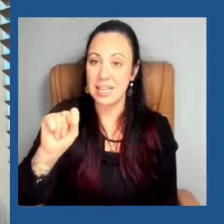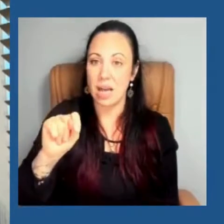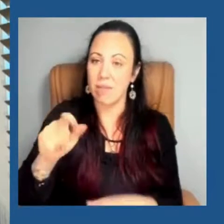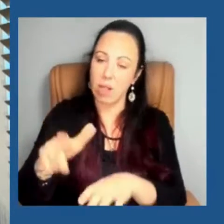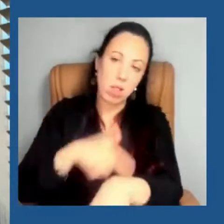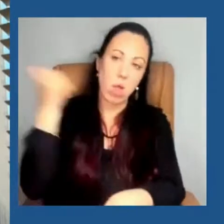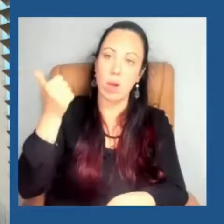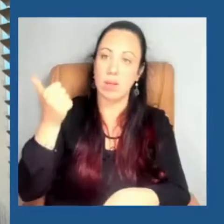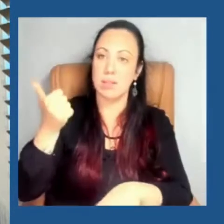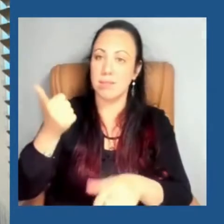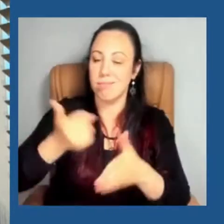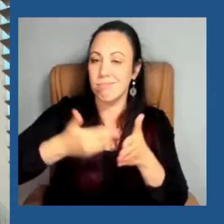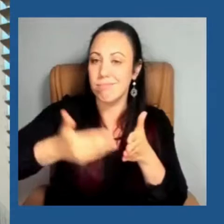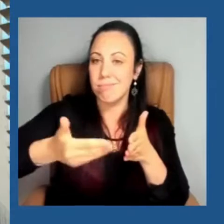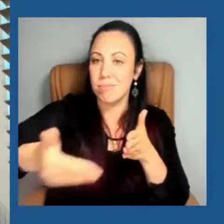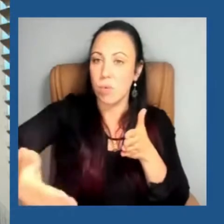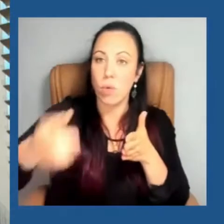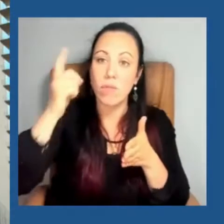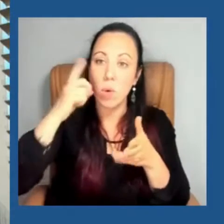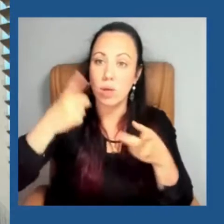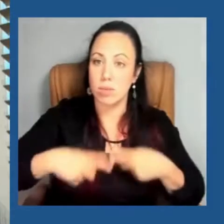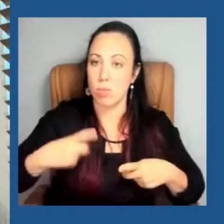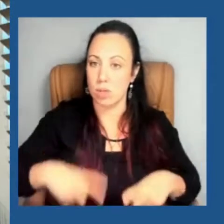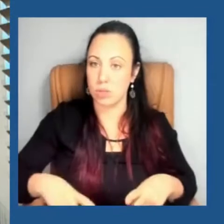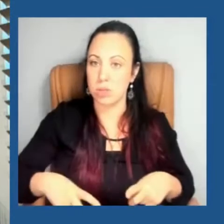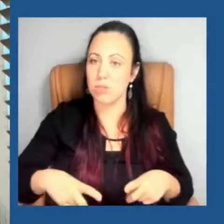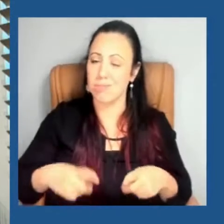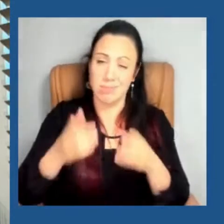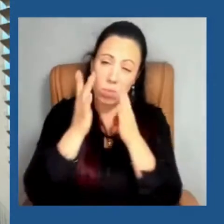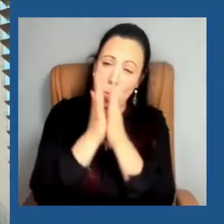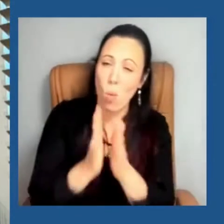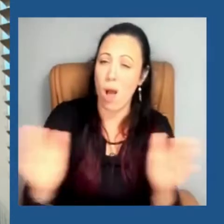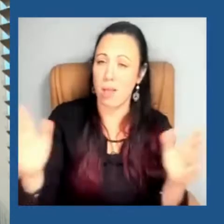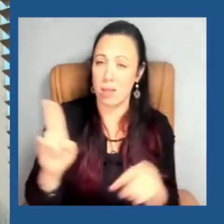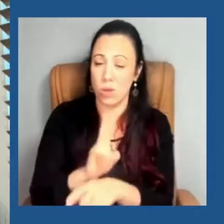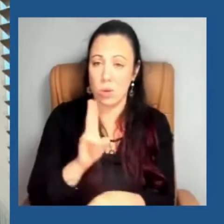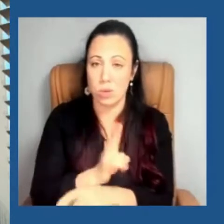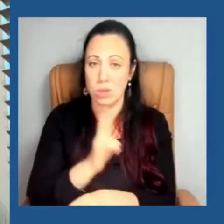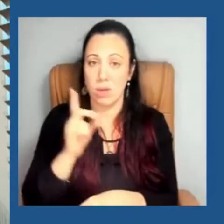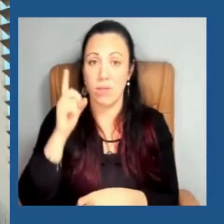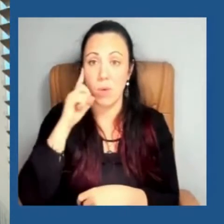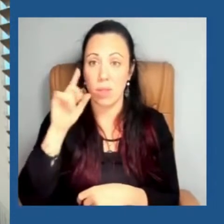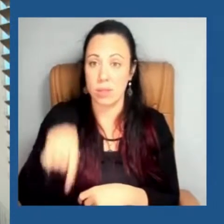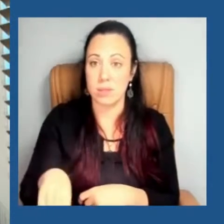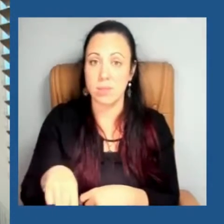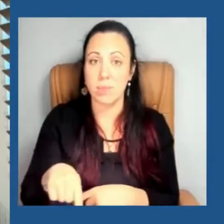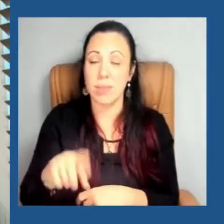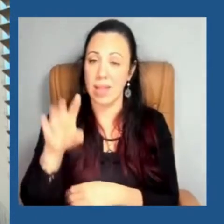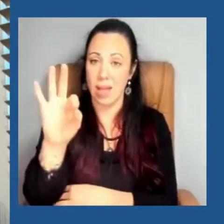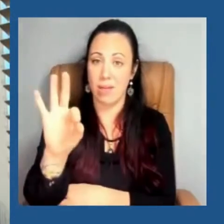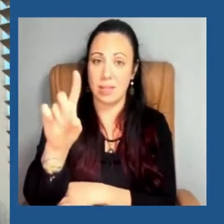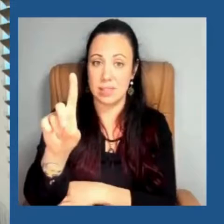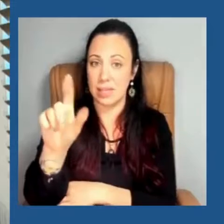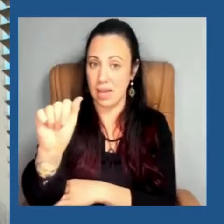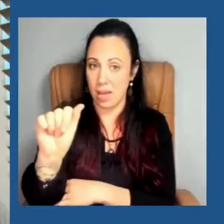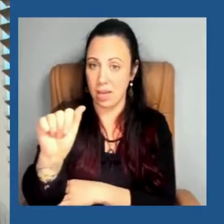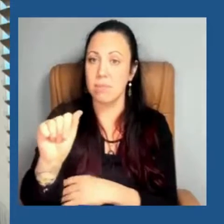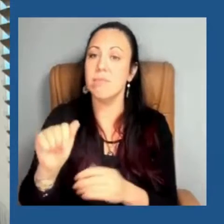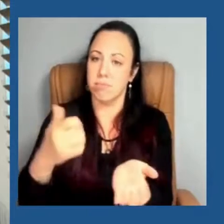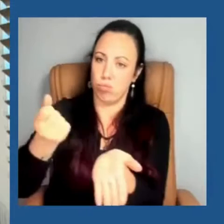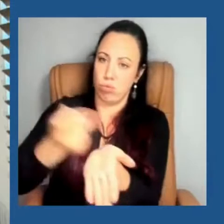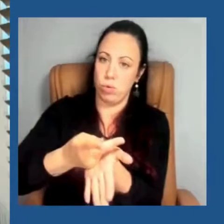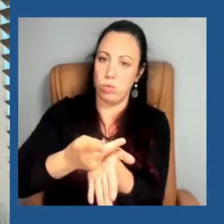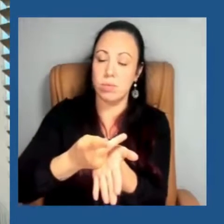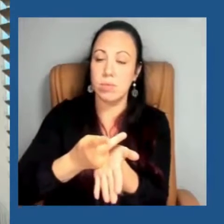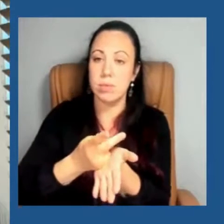depression and is one of the most widely used brain stimulation therapies. The FDA has cleared ECT to treat